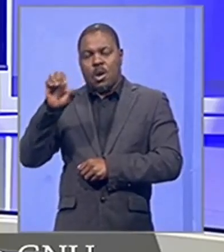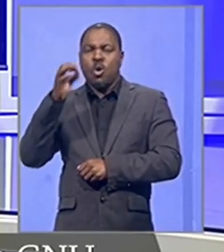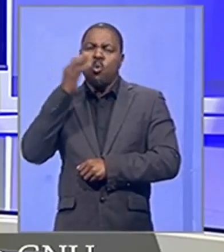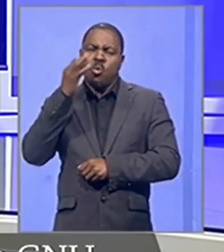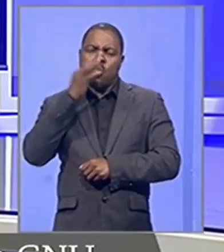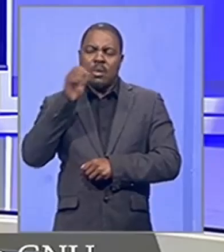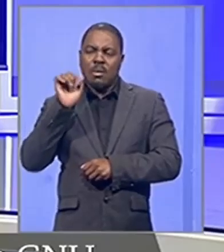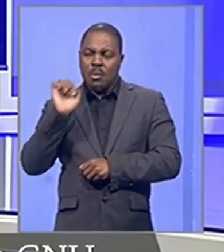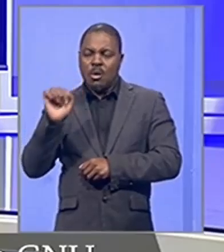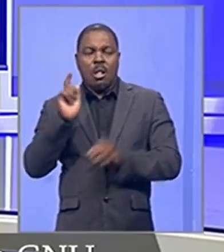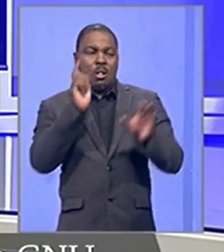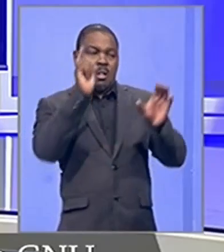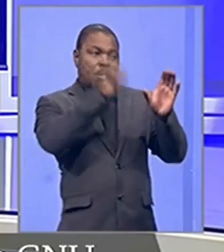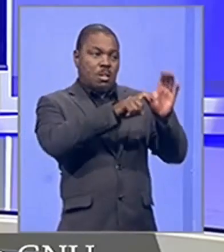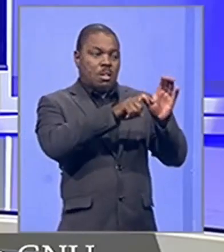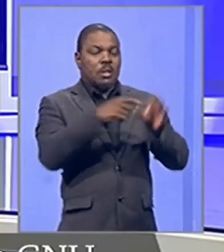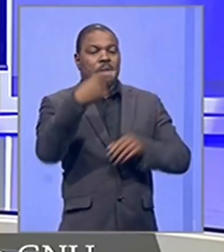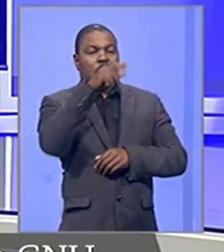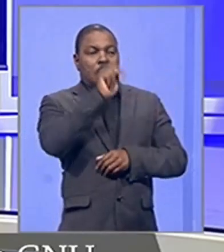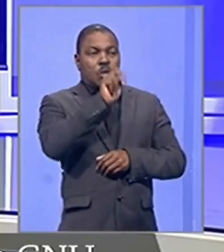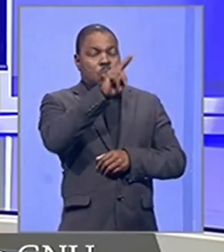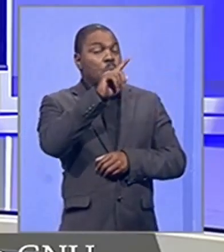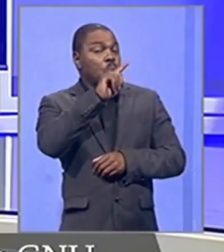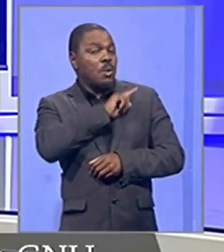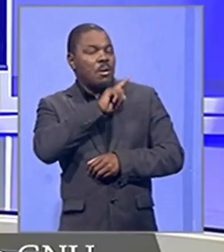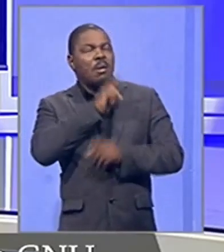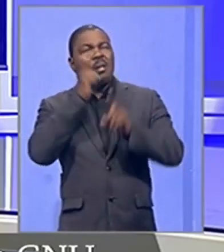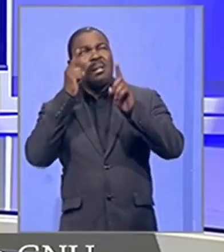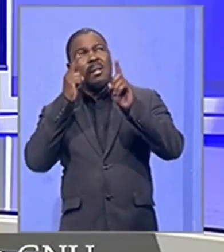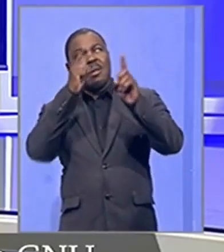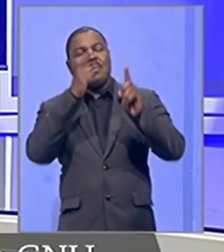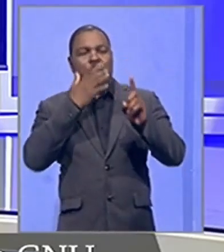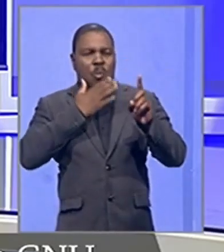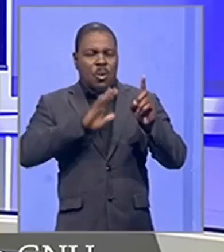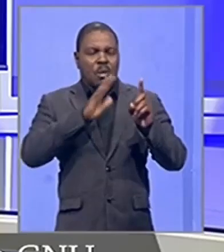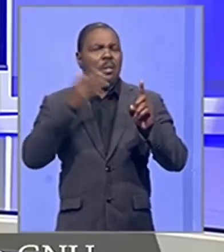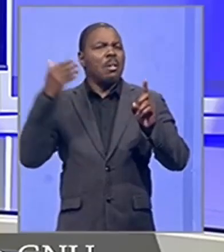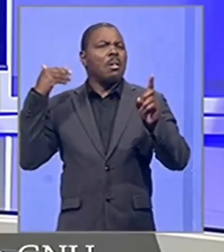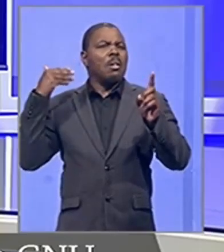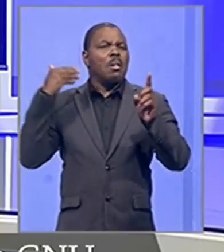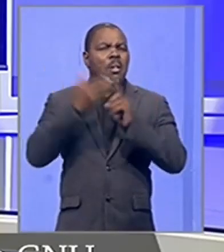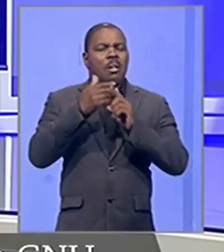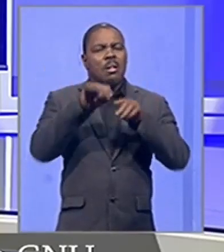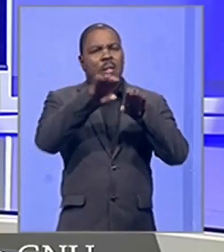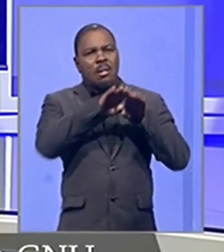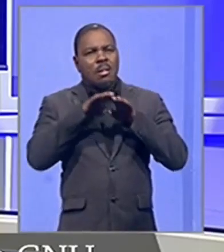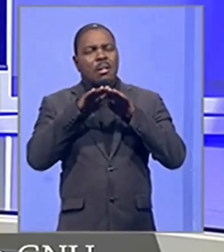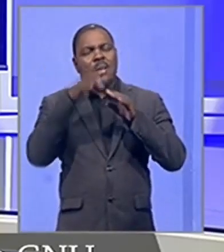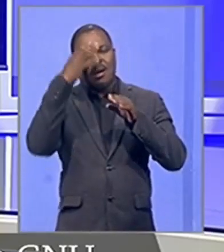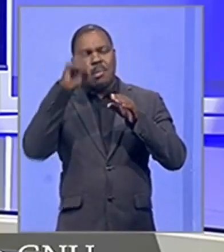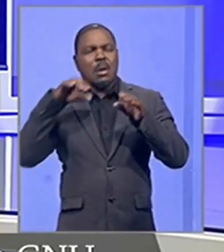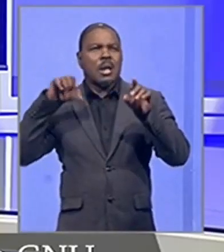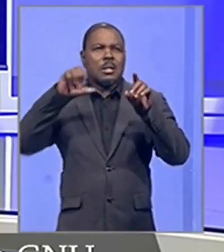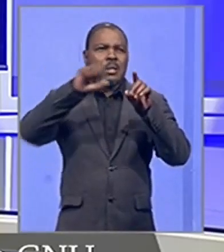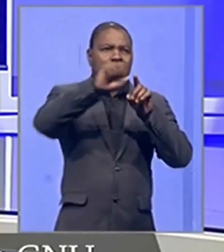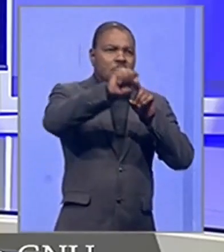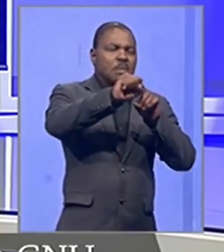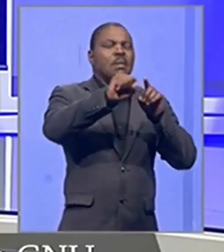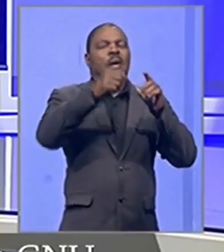maikemišetšo magolo a go ba karolo ya GNU ke go šireletša diphihlelelo tša mmušo wa tokologo. Mokgatlo